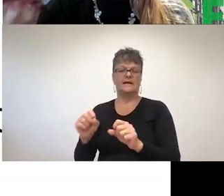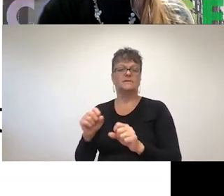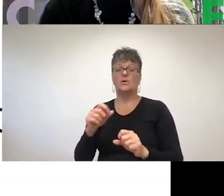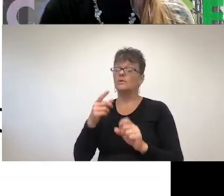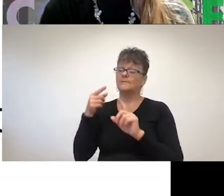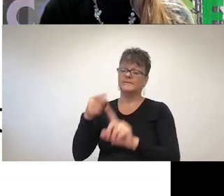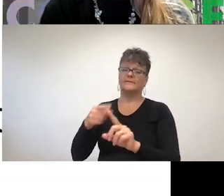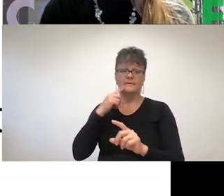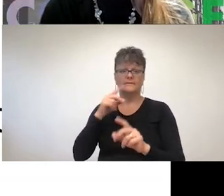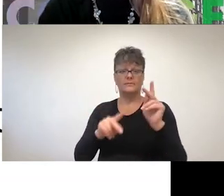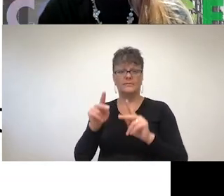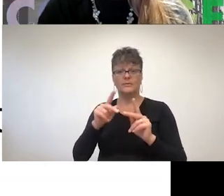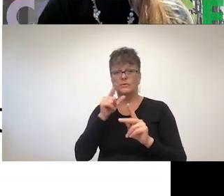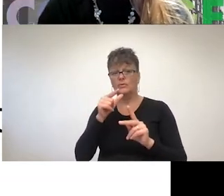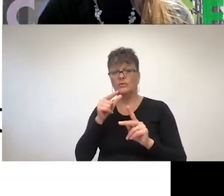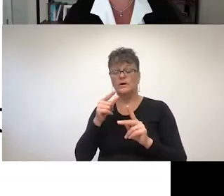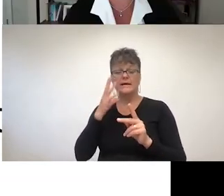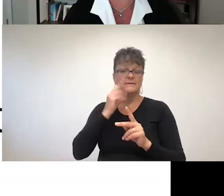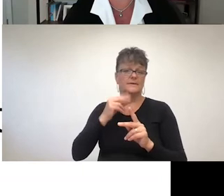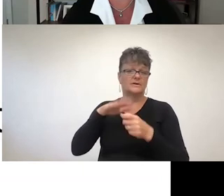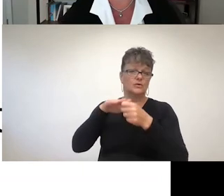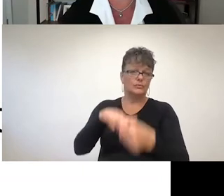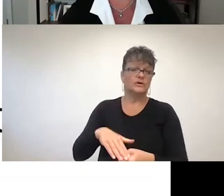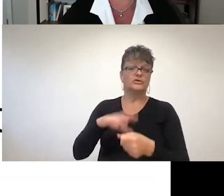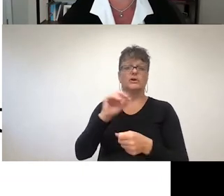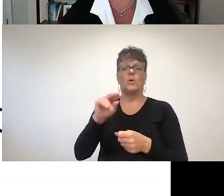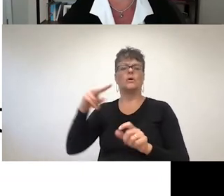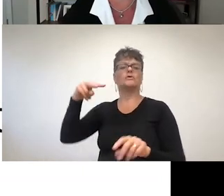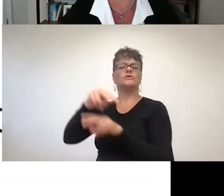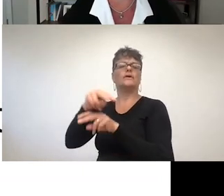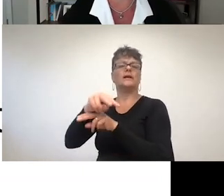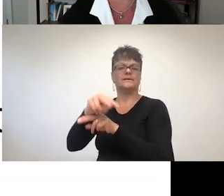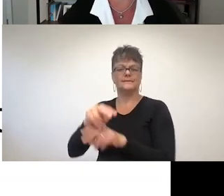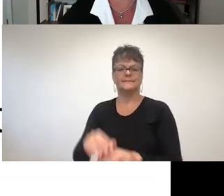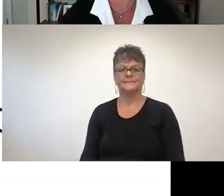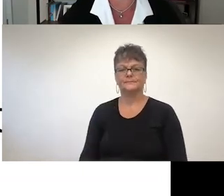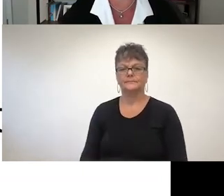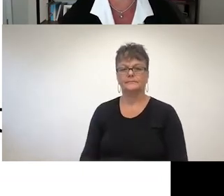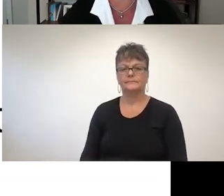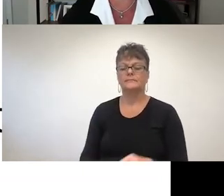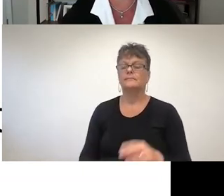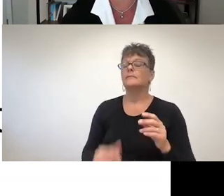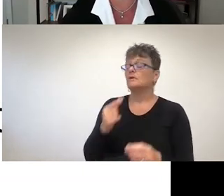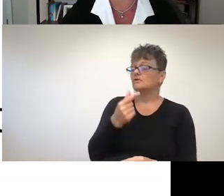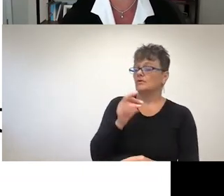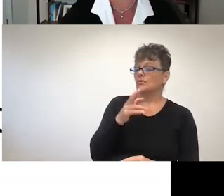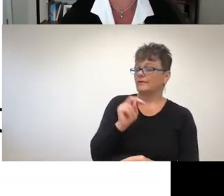and surveillance in the workplace? Yes, thank you. And Griffin, I see your comment in the chat box. Would you like to unmute and talk to me a little bit more about